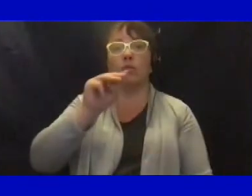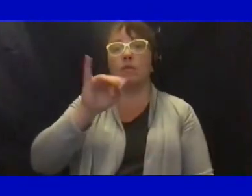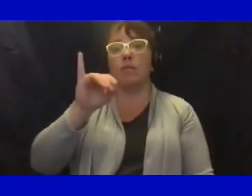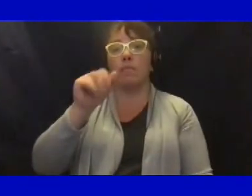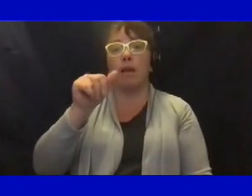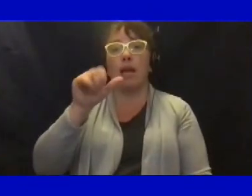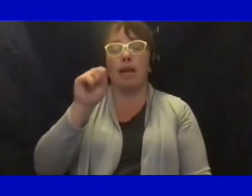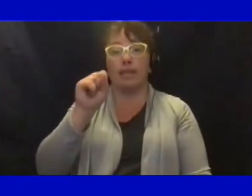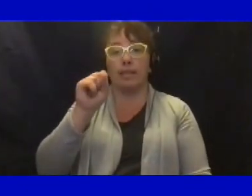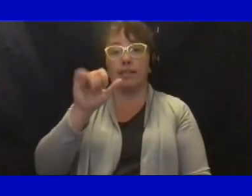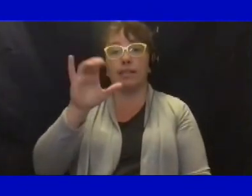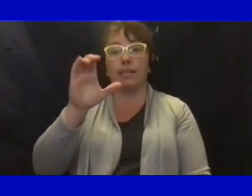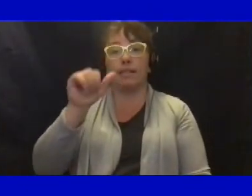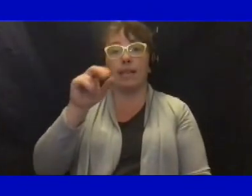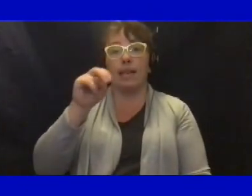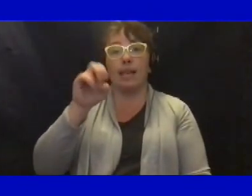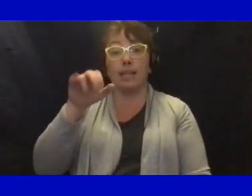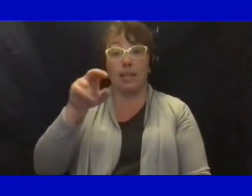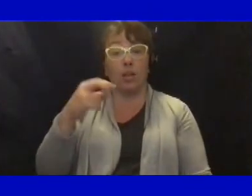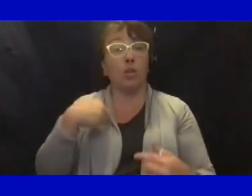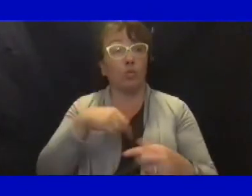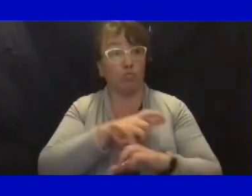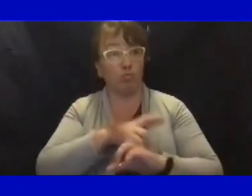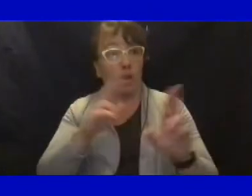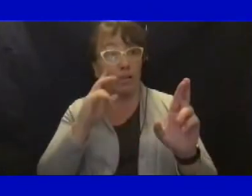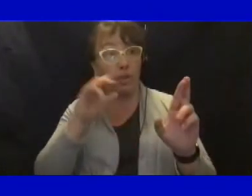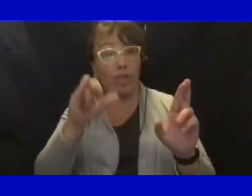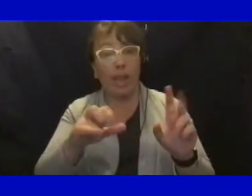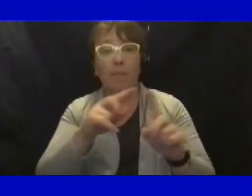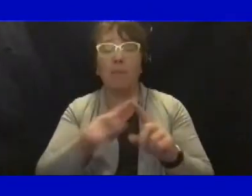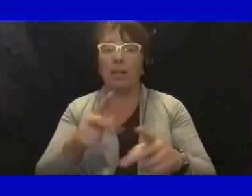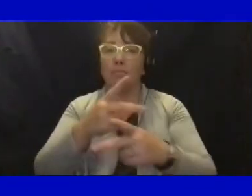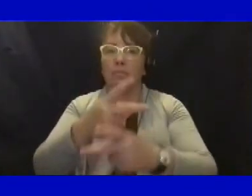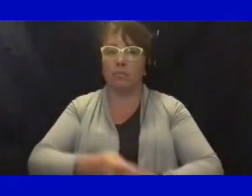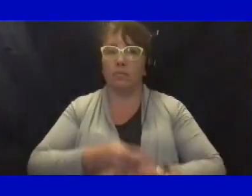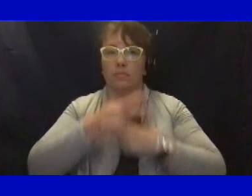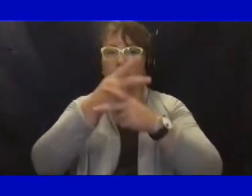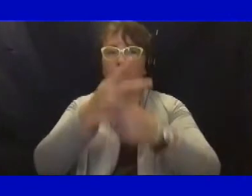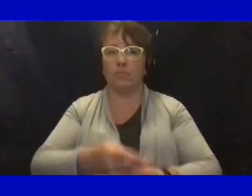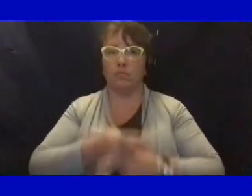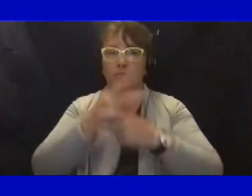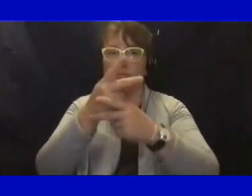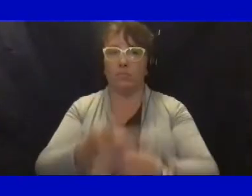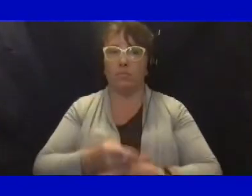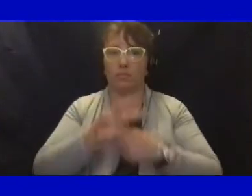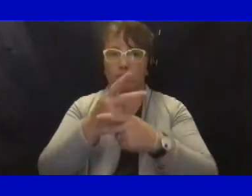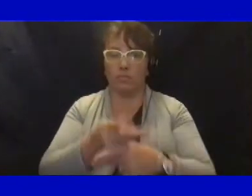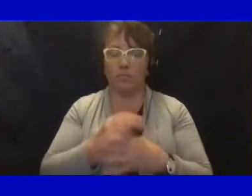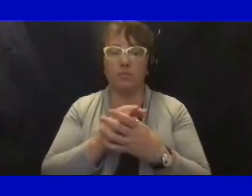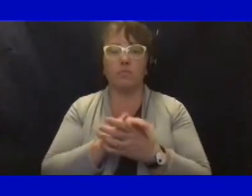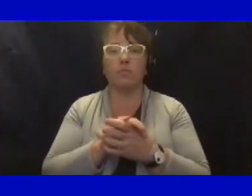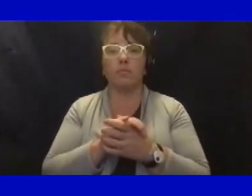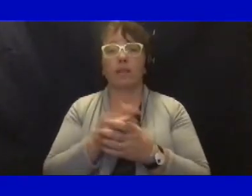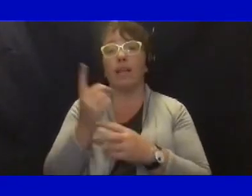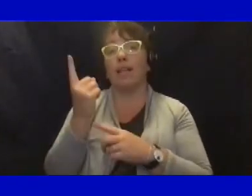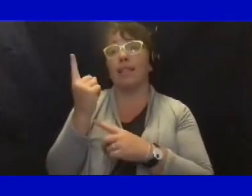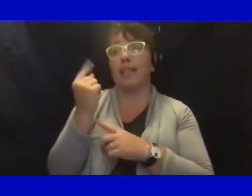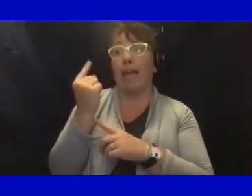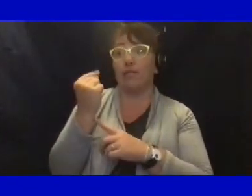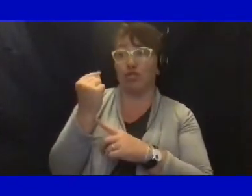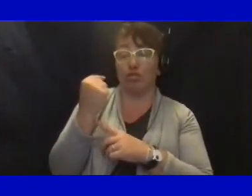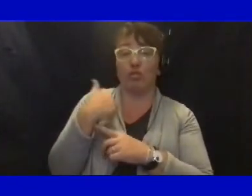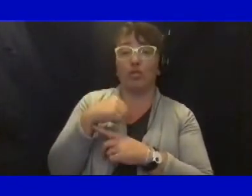for that. Last year with the Cranston fire and the Cranston debris flow, we brought in